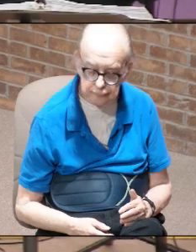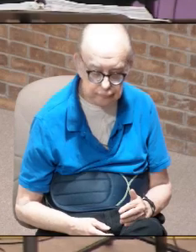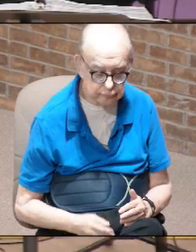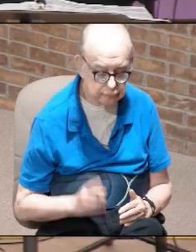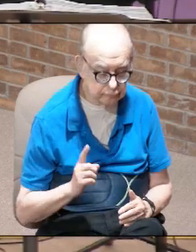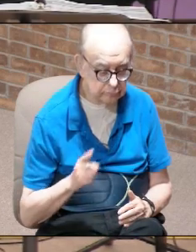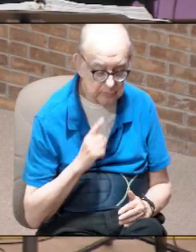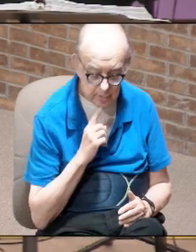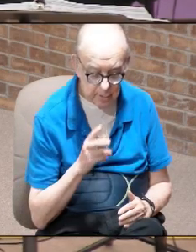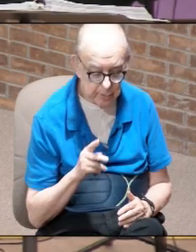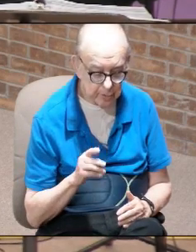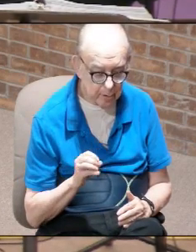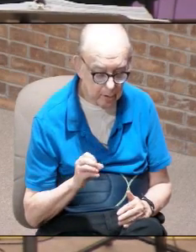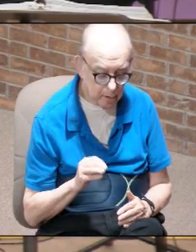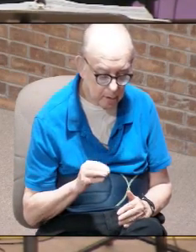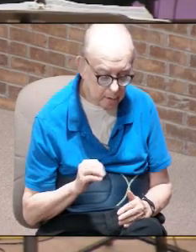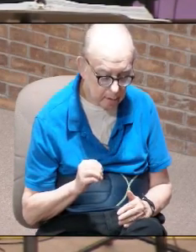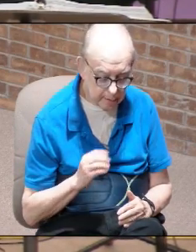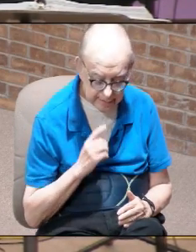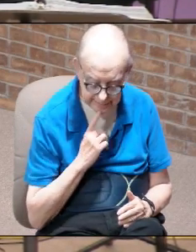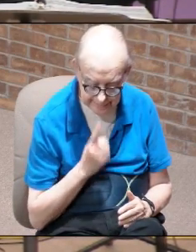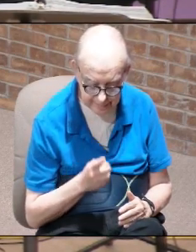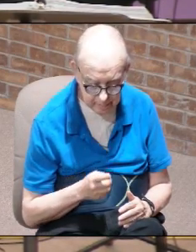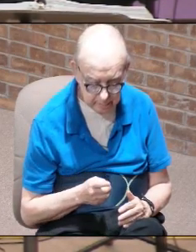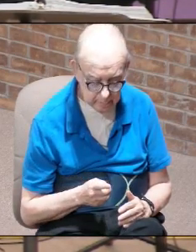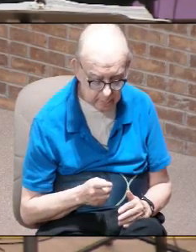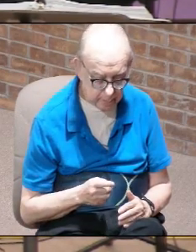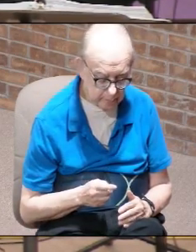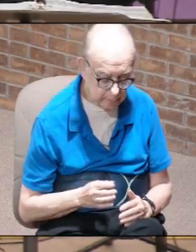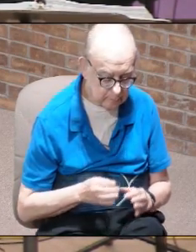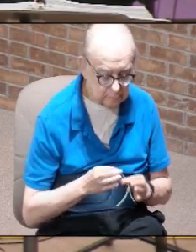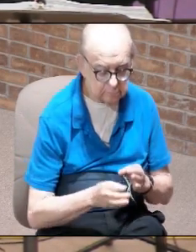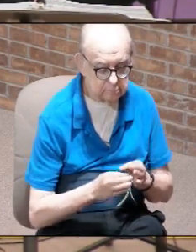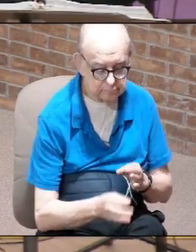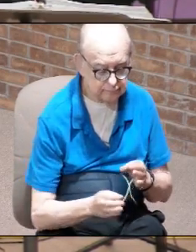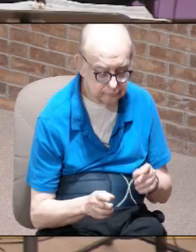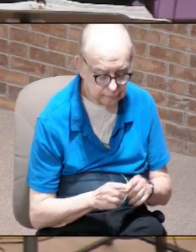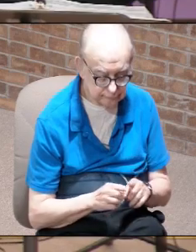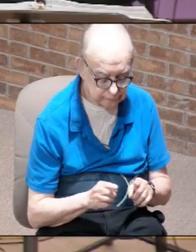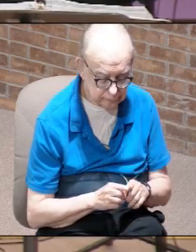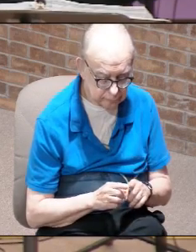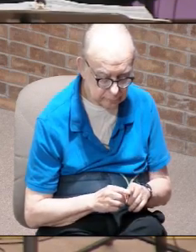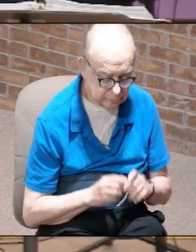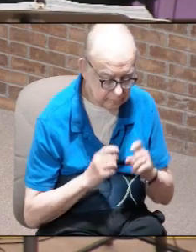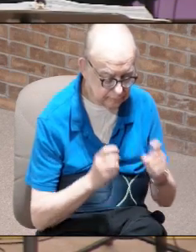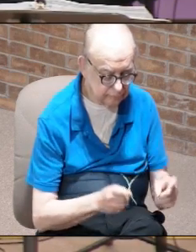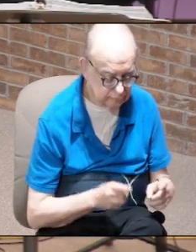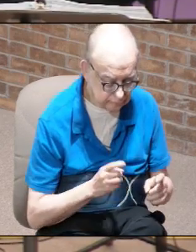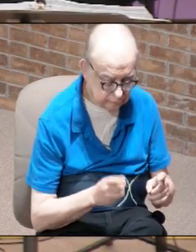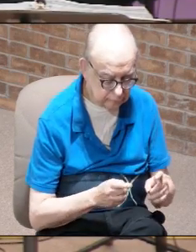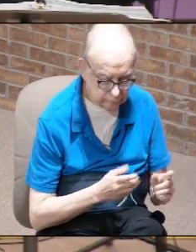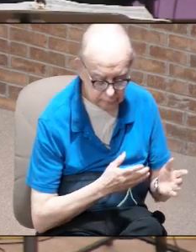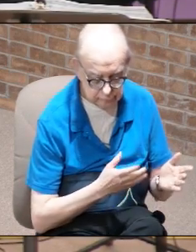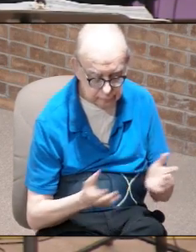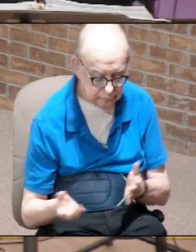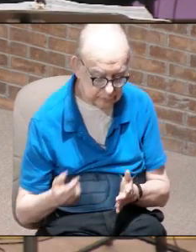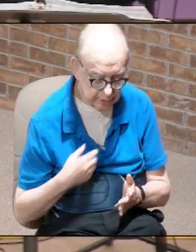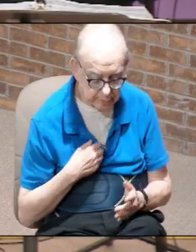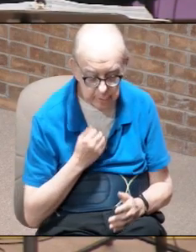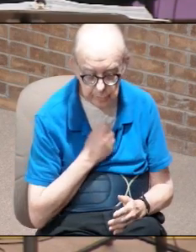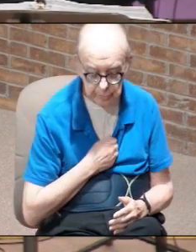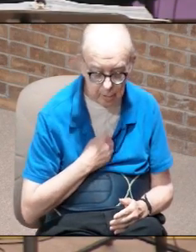There's a poem. It says this: procrastination is my greatest sin. It brings me into